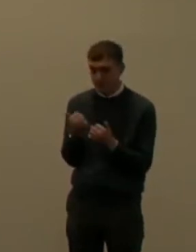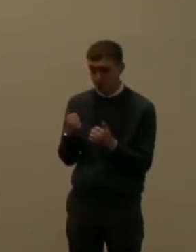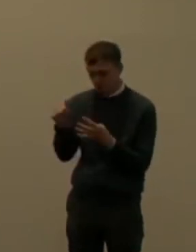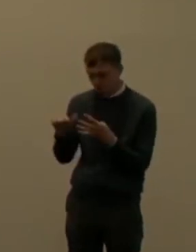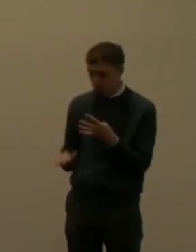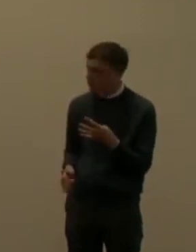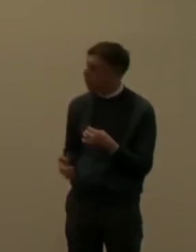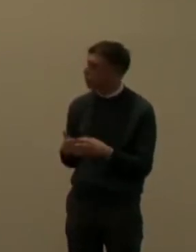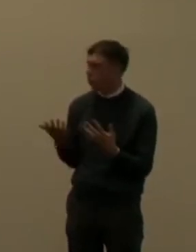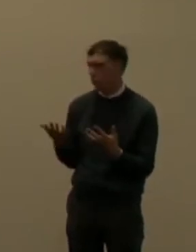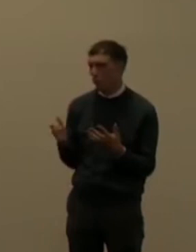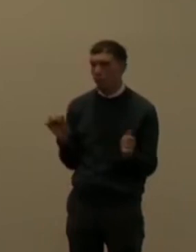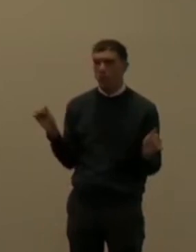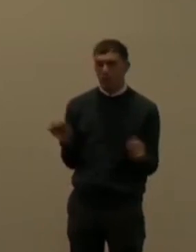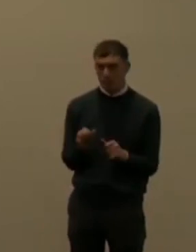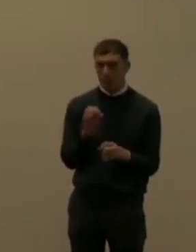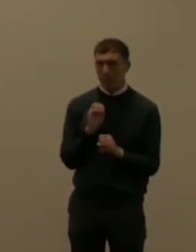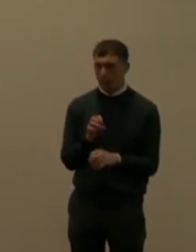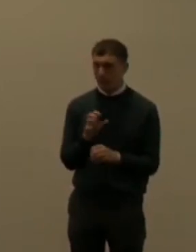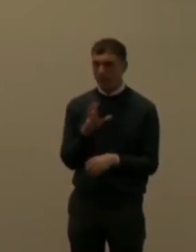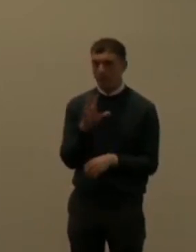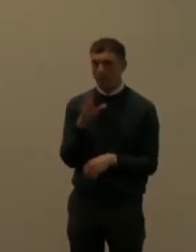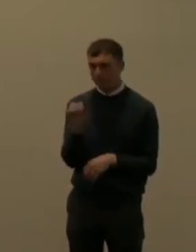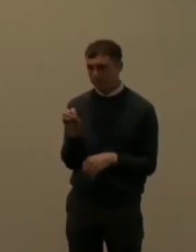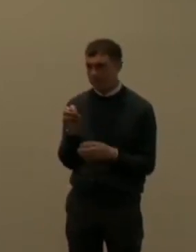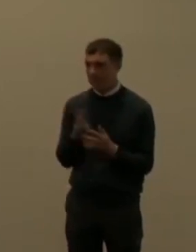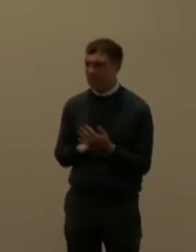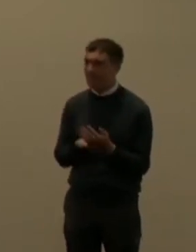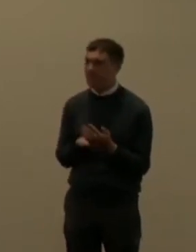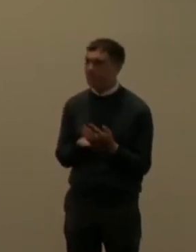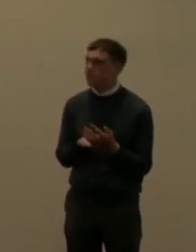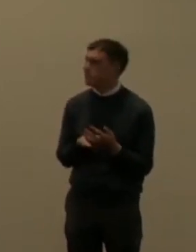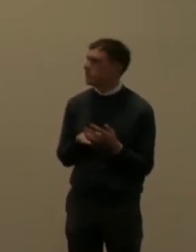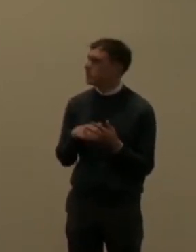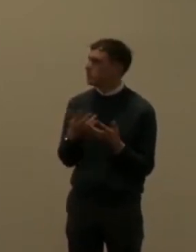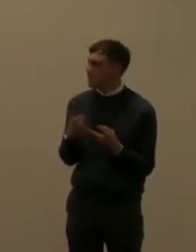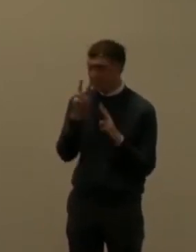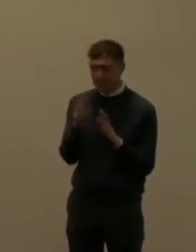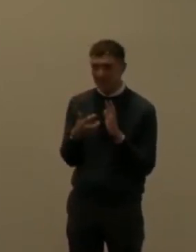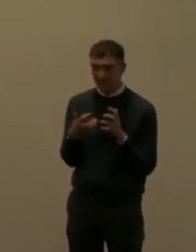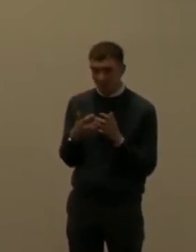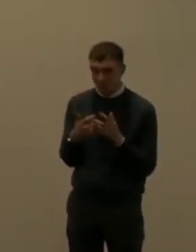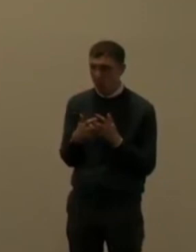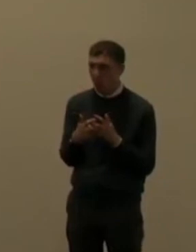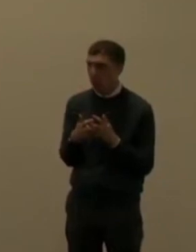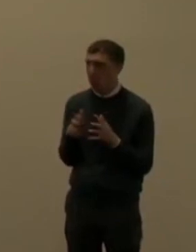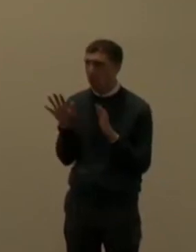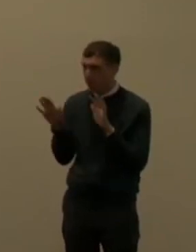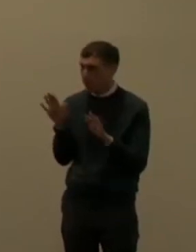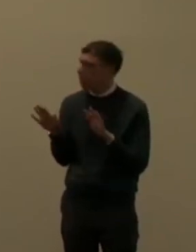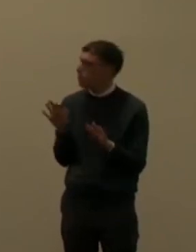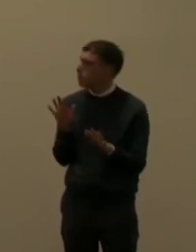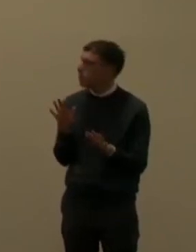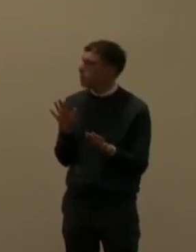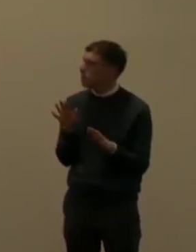yeah, long story short, in those 50 minutes somehow, we saw how we can definitely leverage